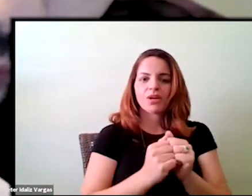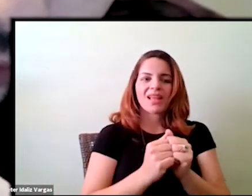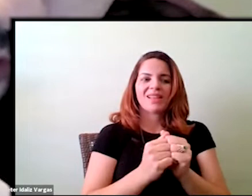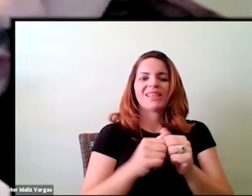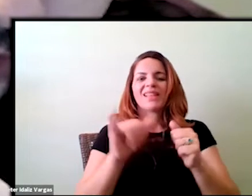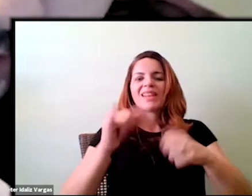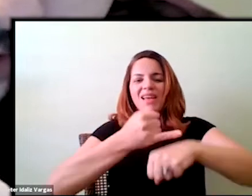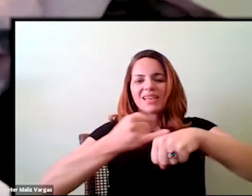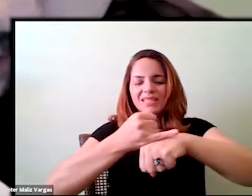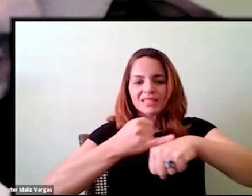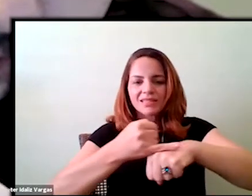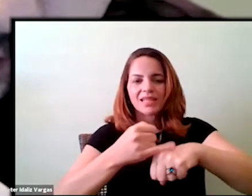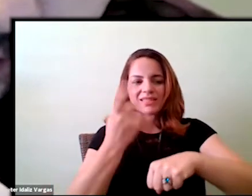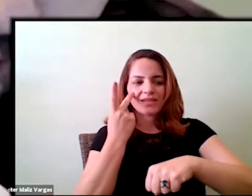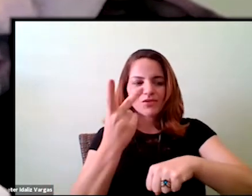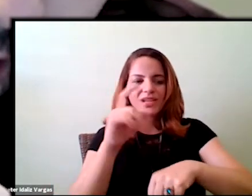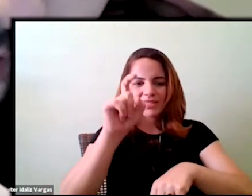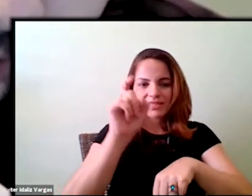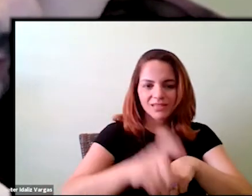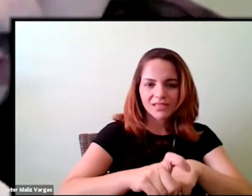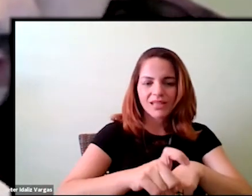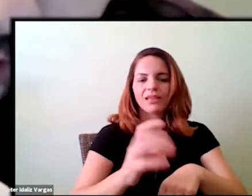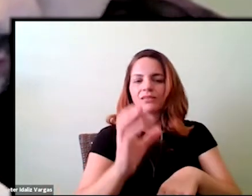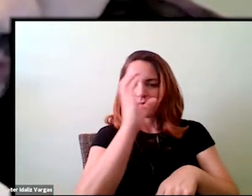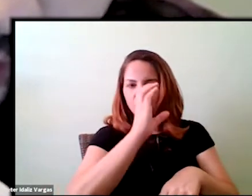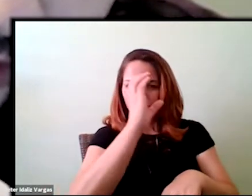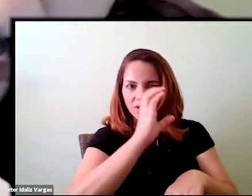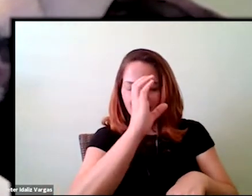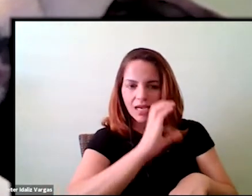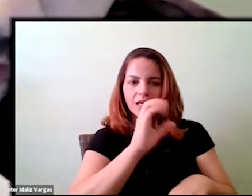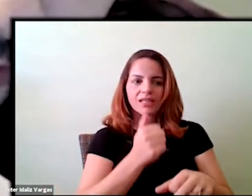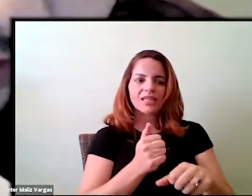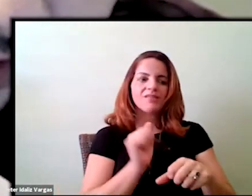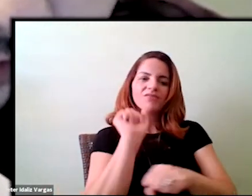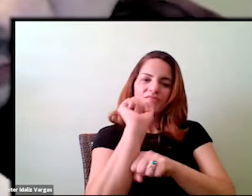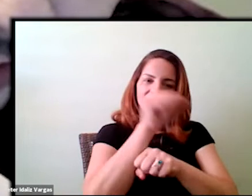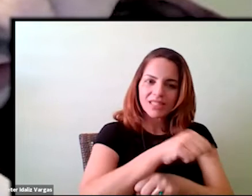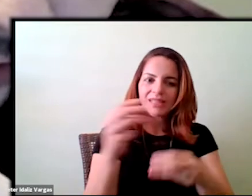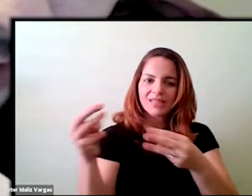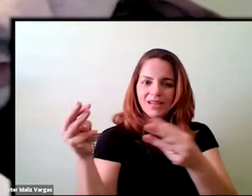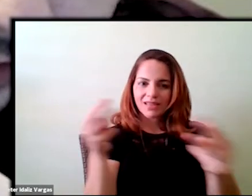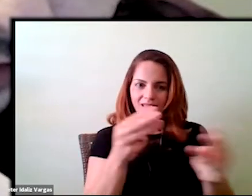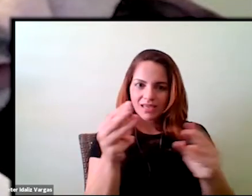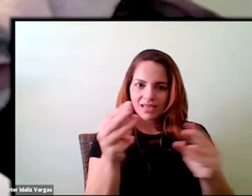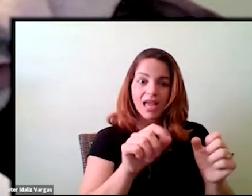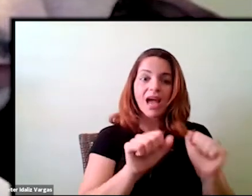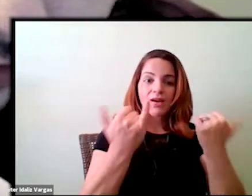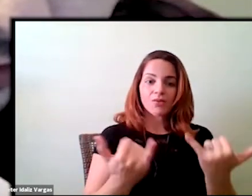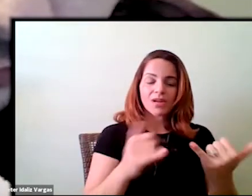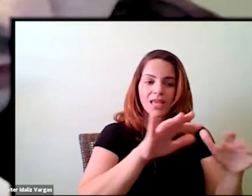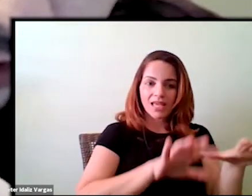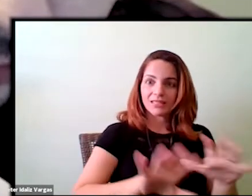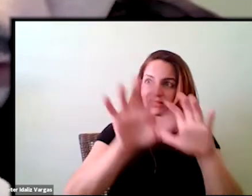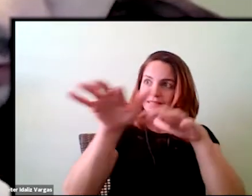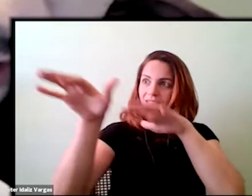wage war with the United States. Up in the mountainous coffee region of Utuado, Vicente Vega and Valentina